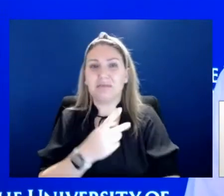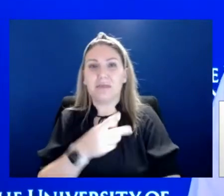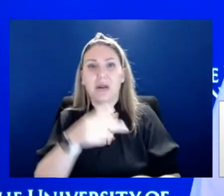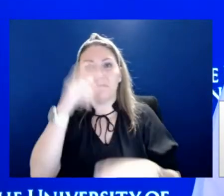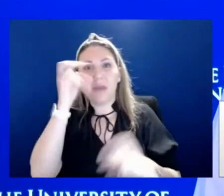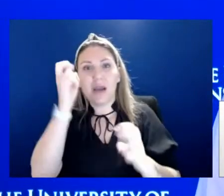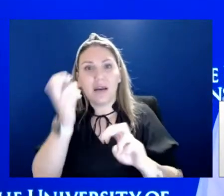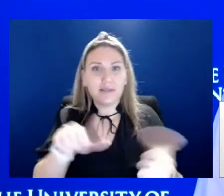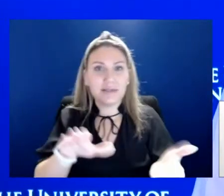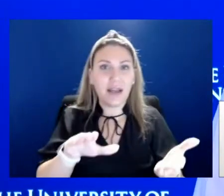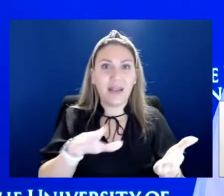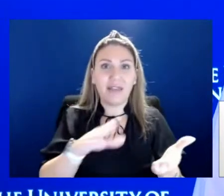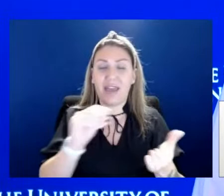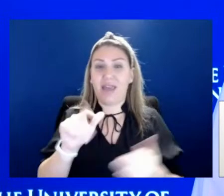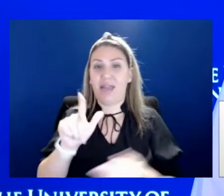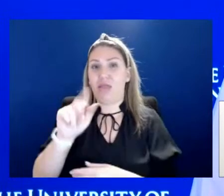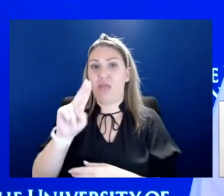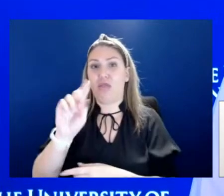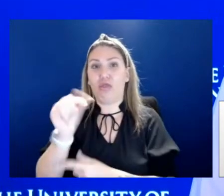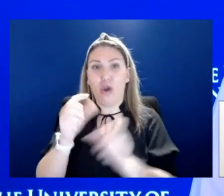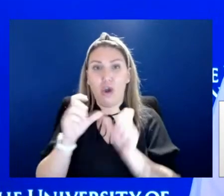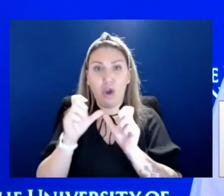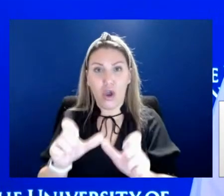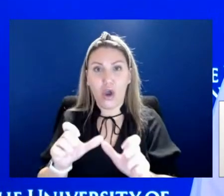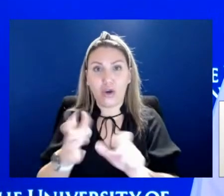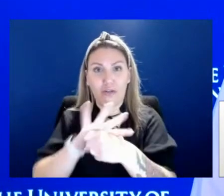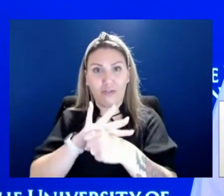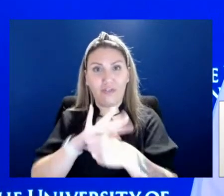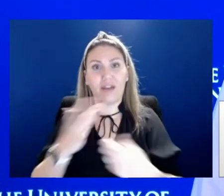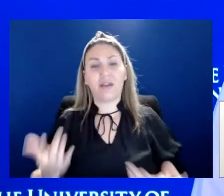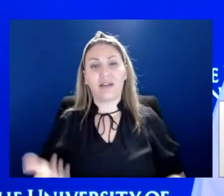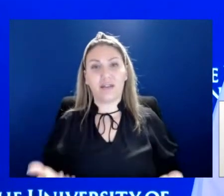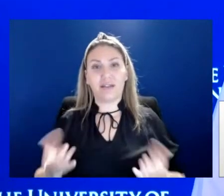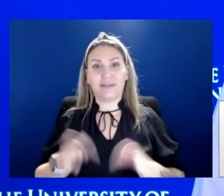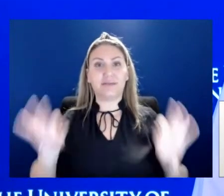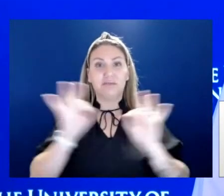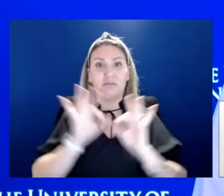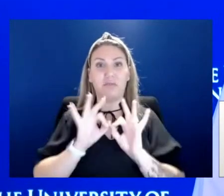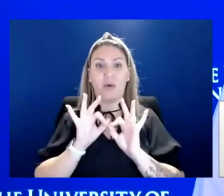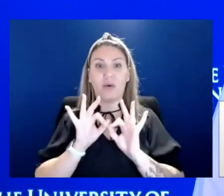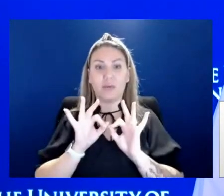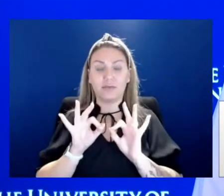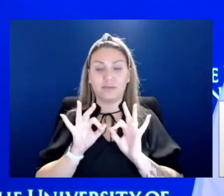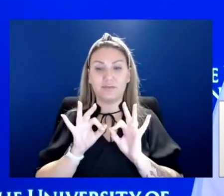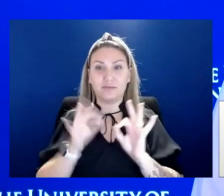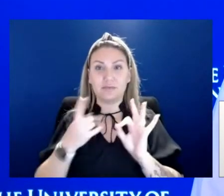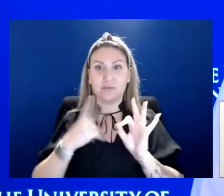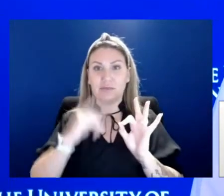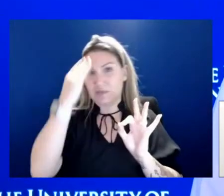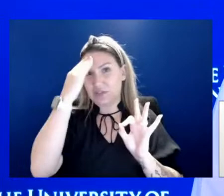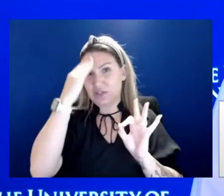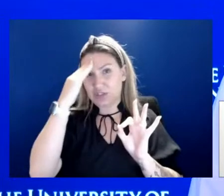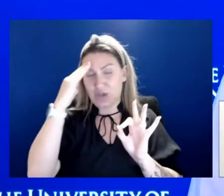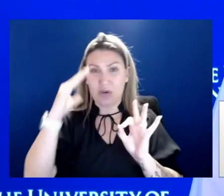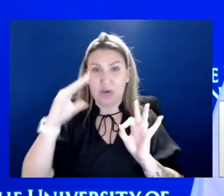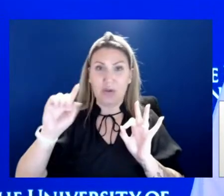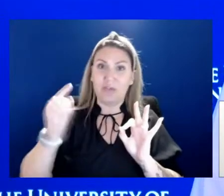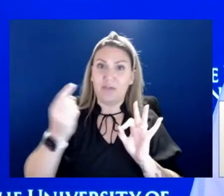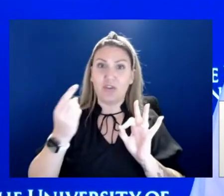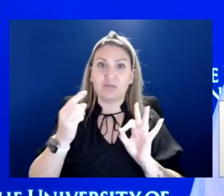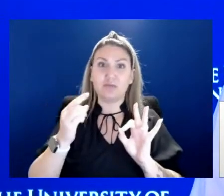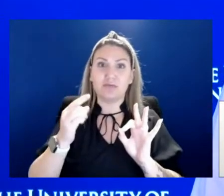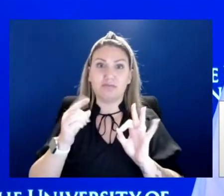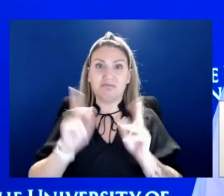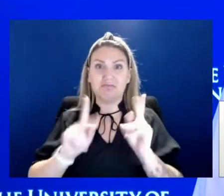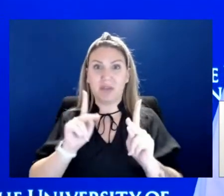COVID as well. So it's quite important. We know that a lot of these first responders are young people. We know